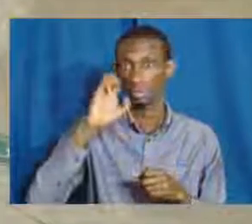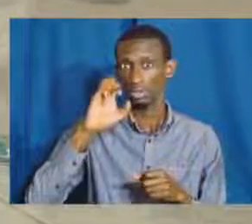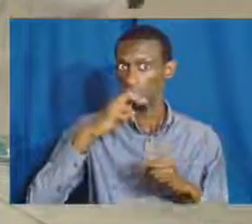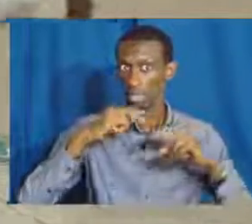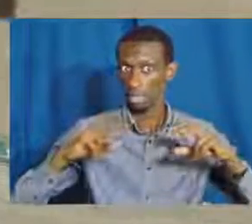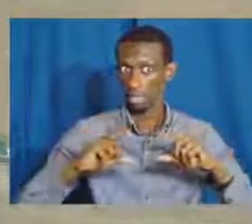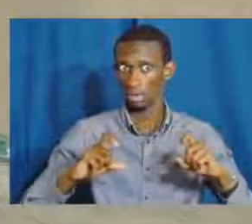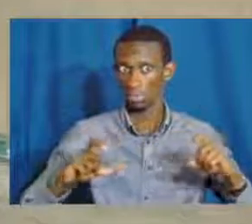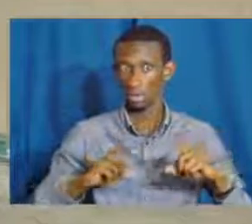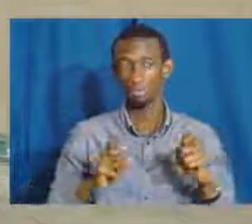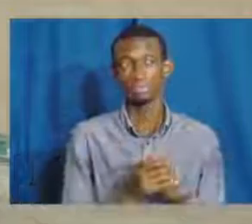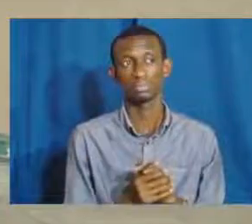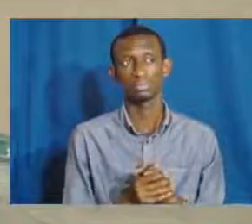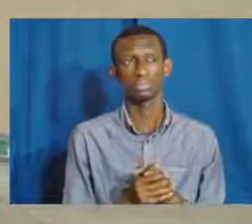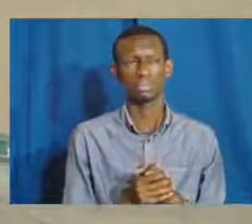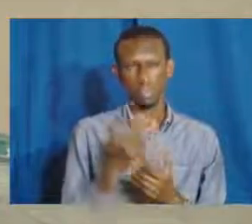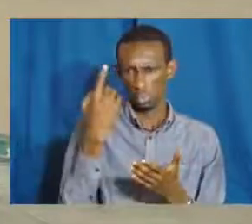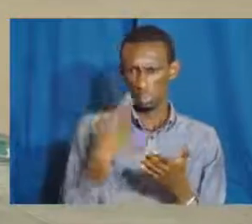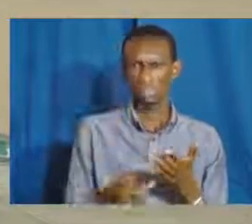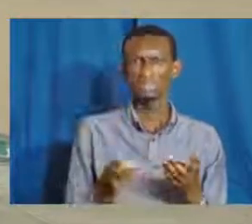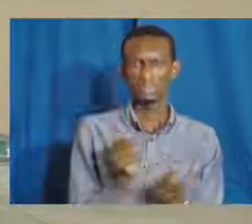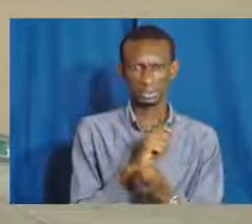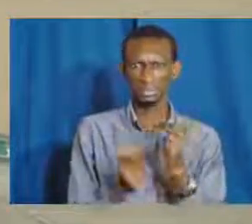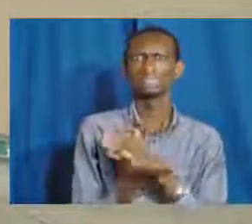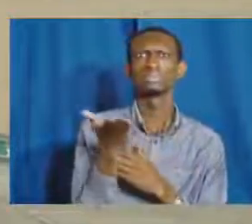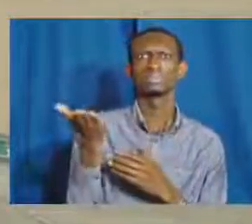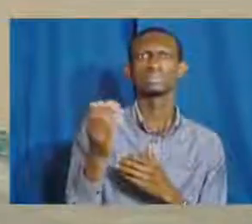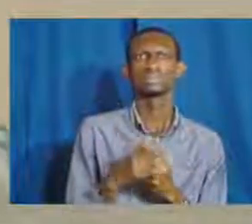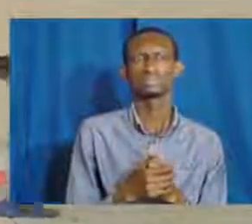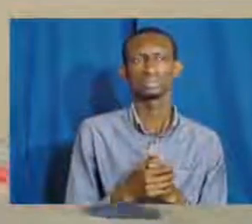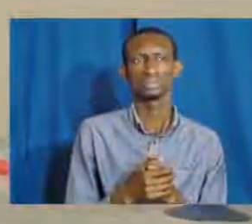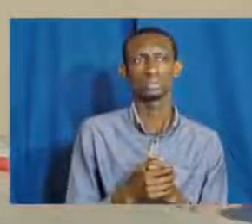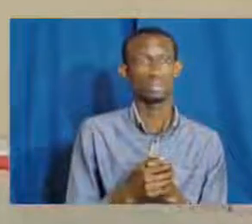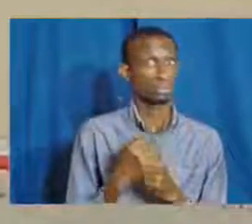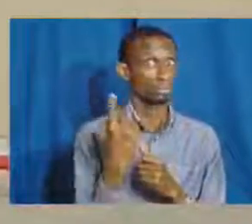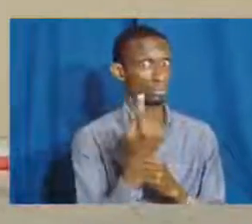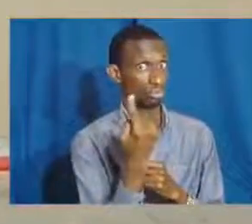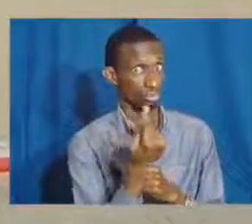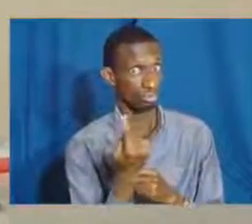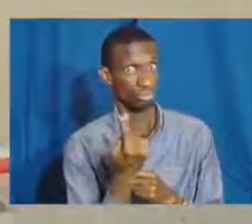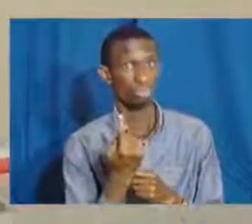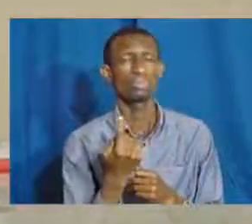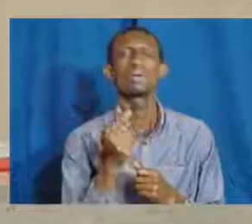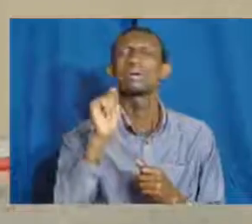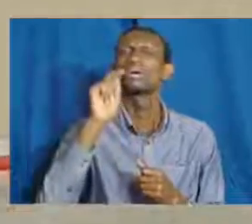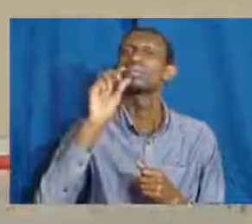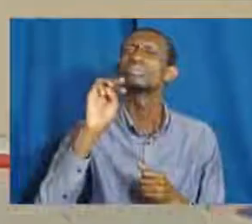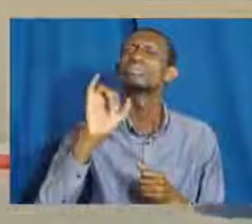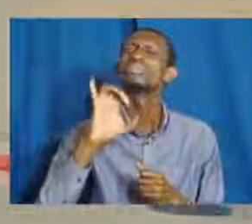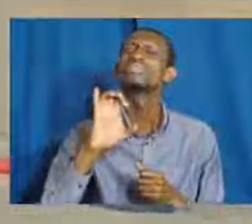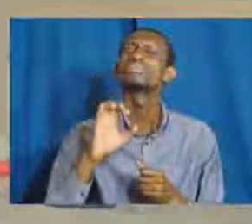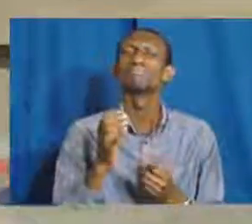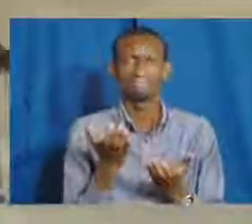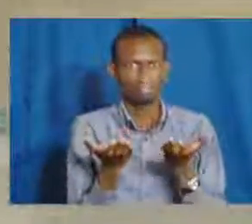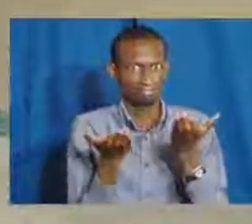The properties of elements. So what is changing here is only the atomic mass. So